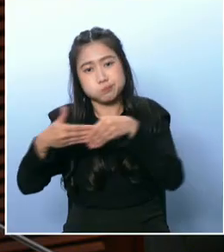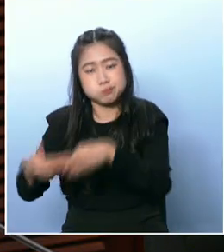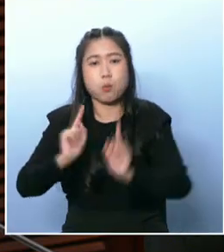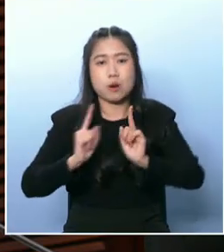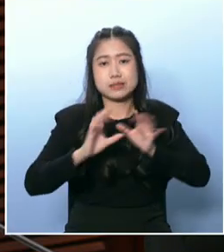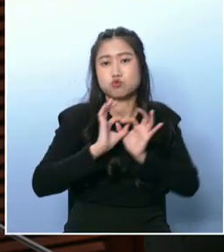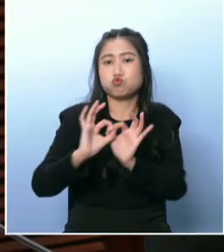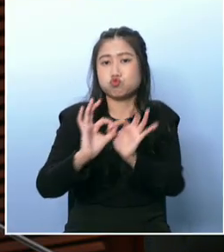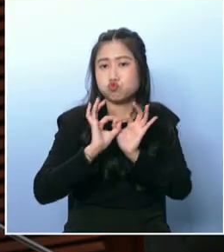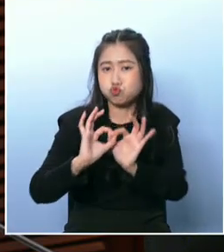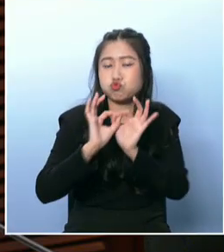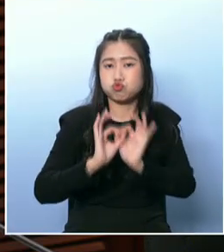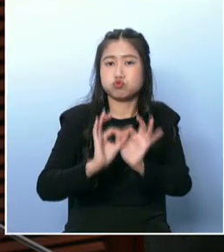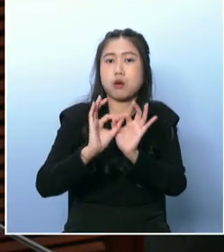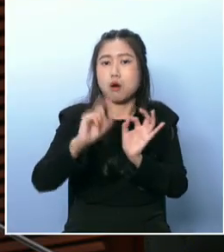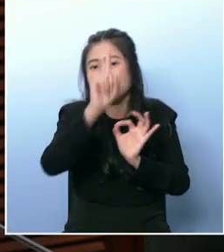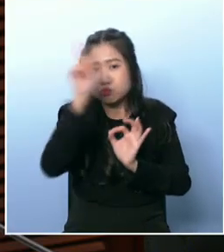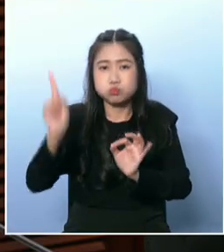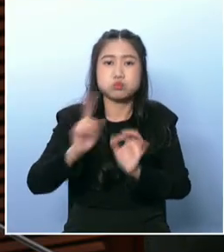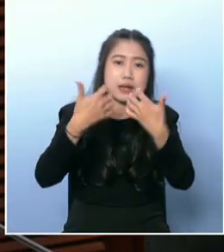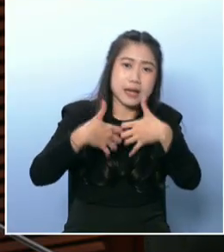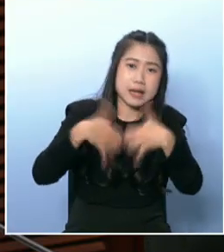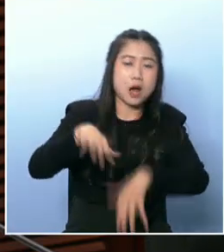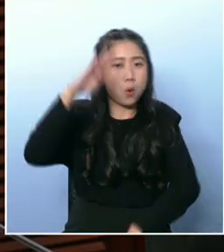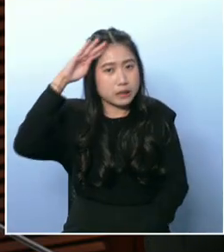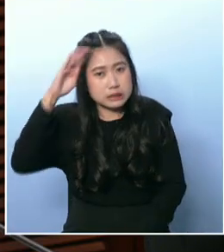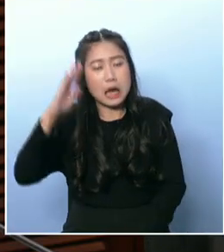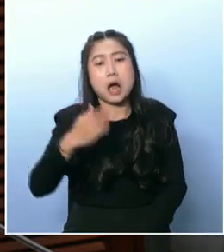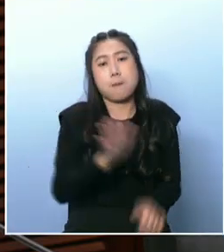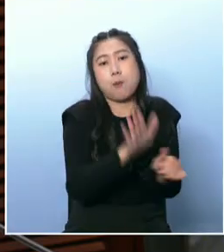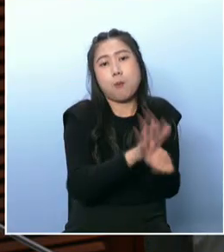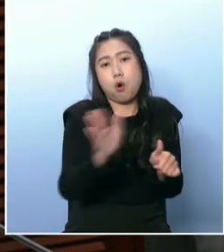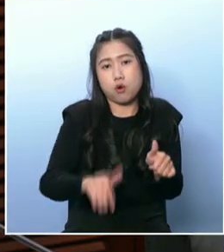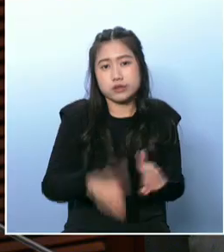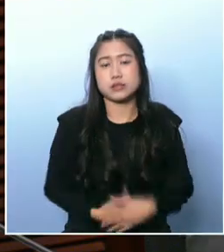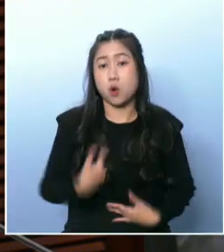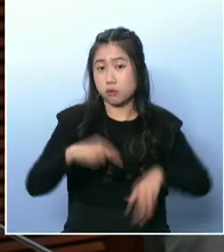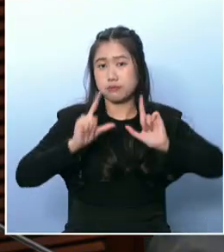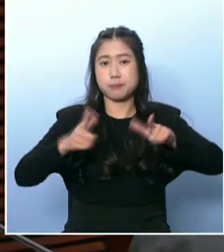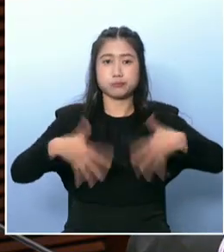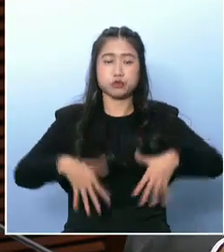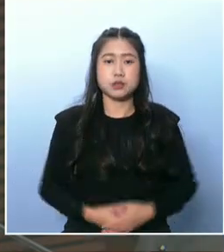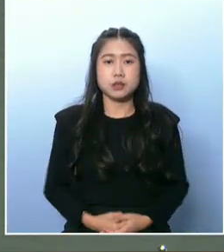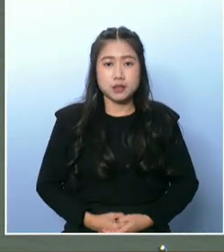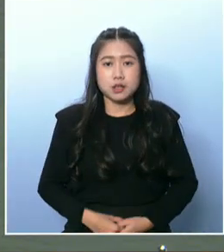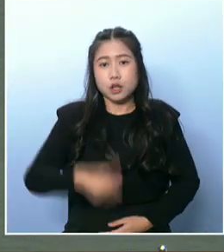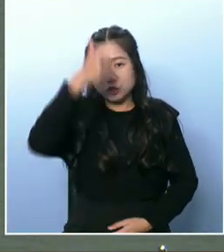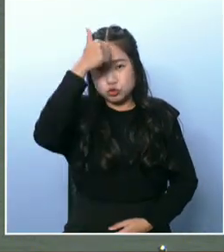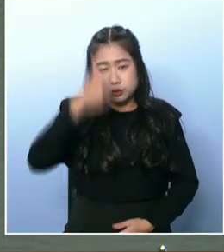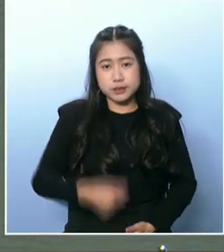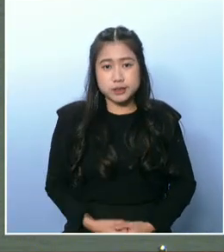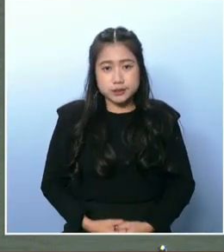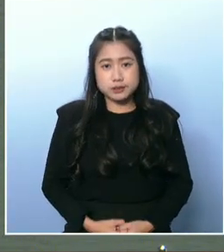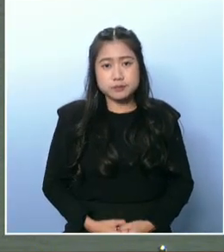hostel, they would help them to get back to the facilities concerned. They would report to the police, for example. Thank